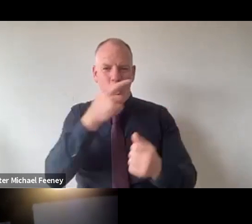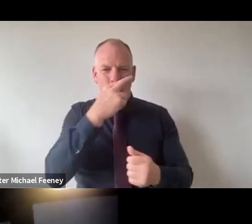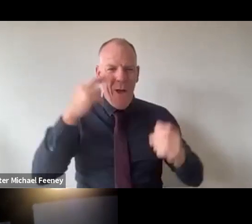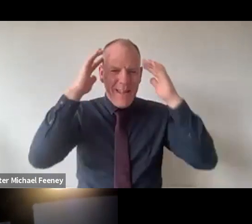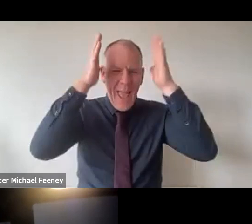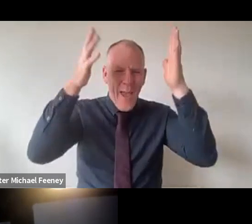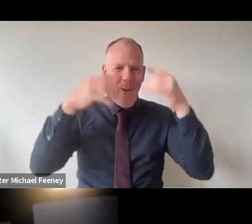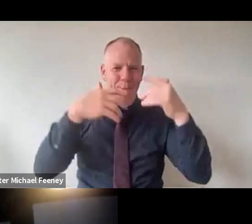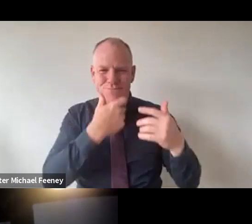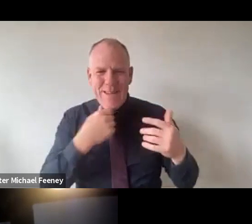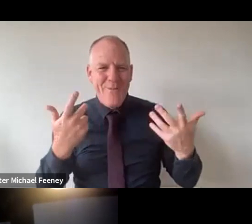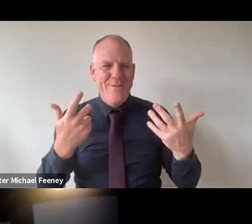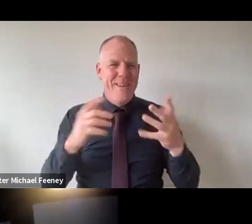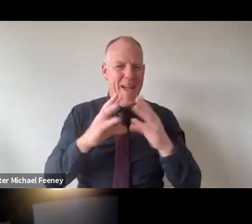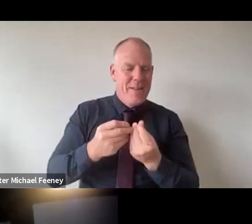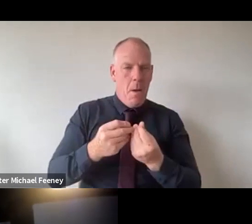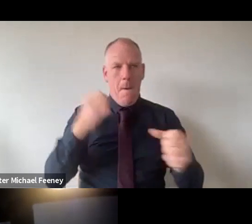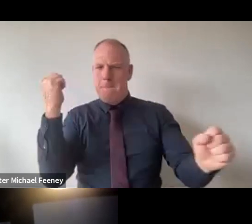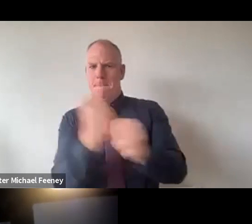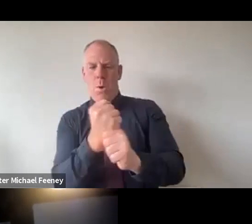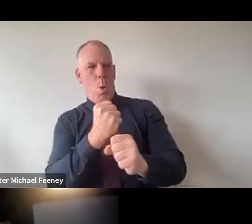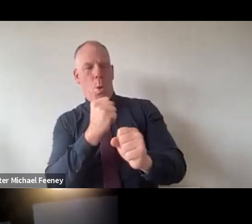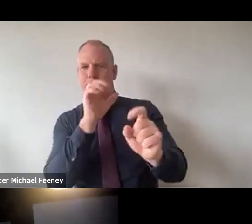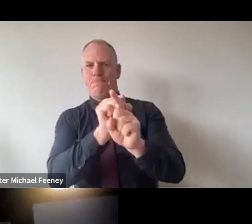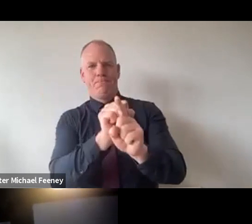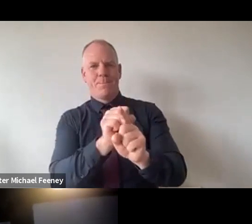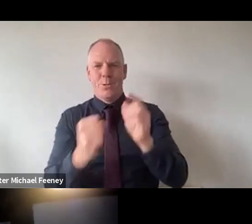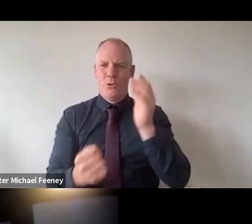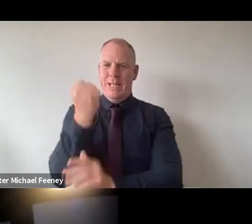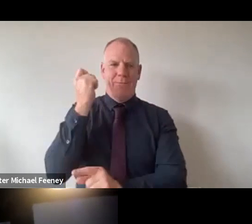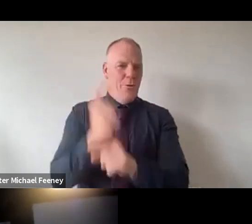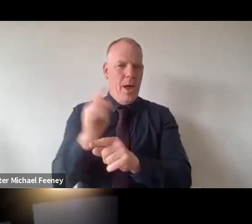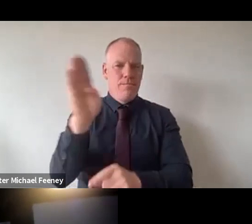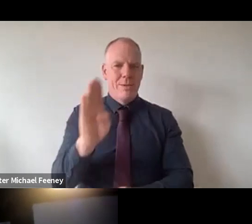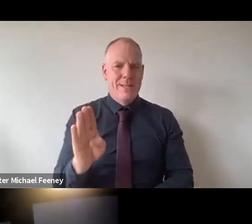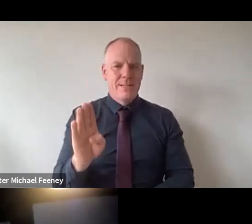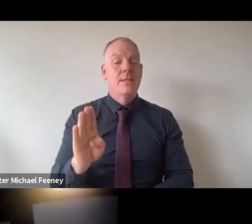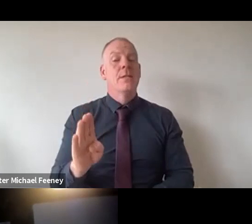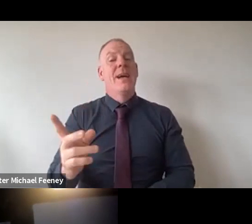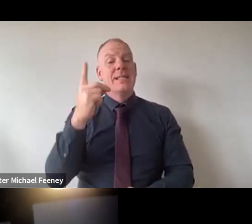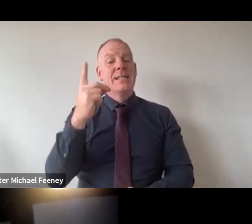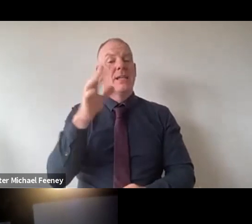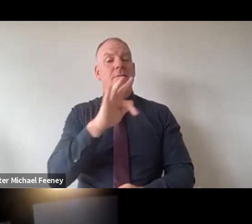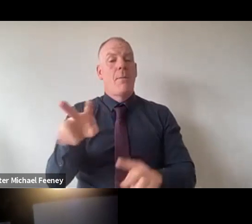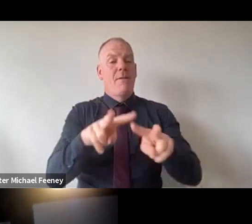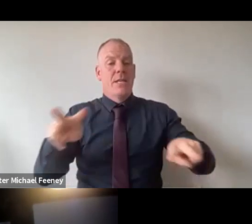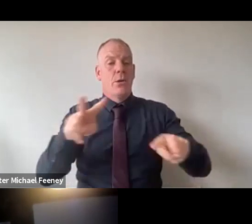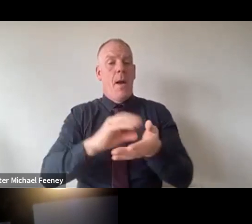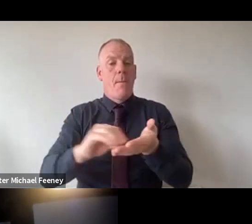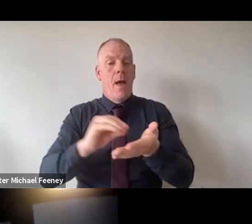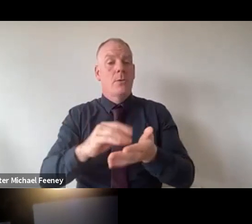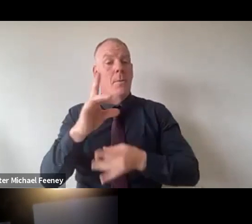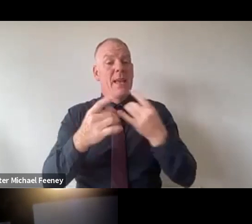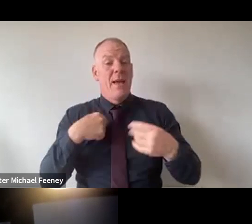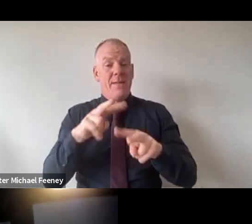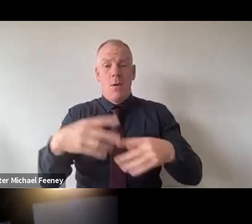hair, you'd be a market success over there. So as part of the application, I had to make a video application. And when I was making the video